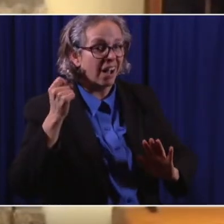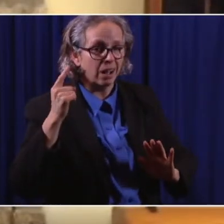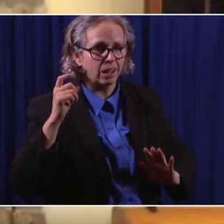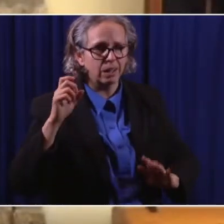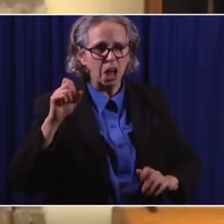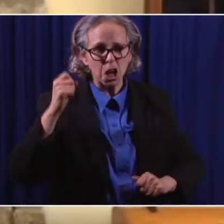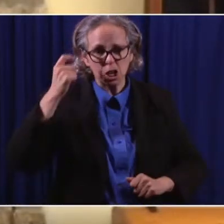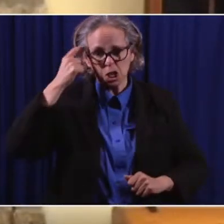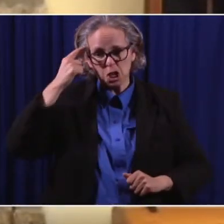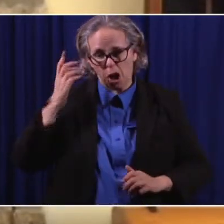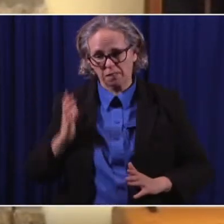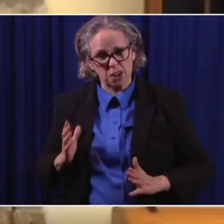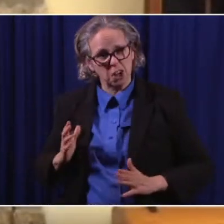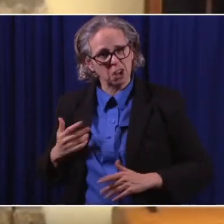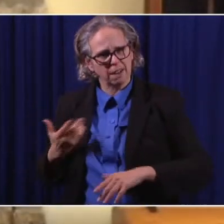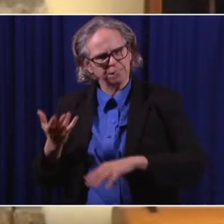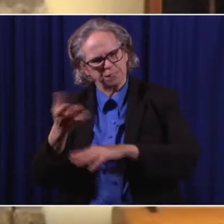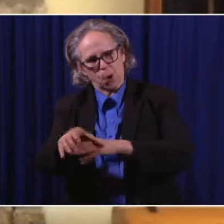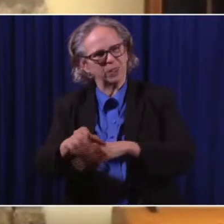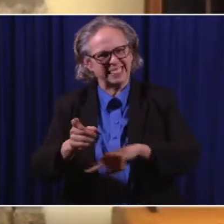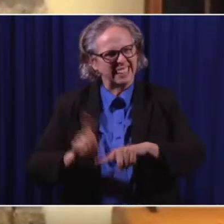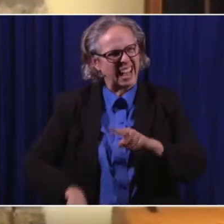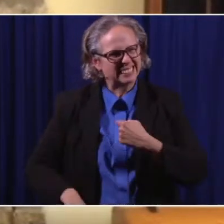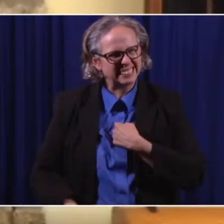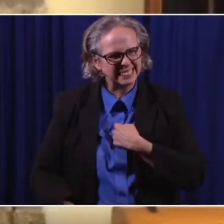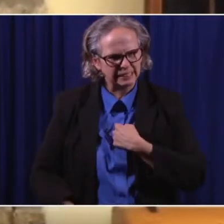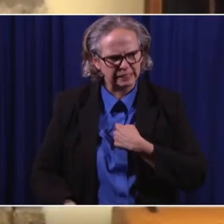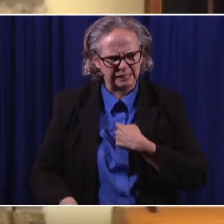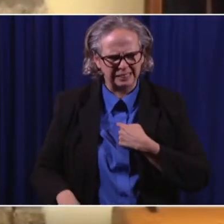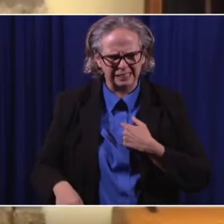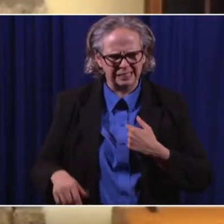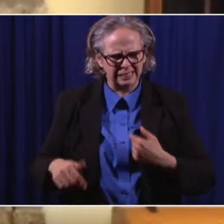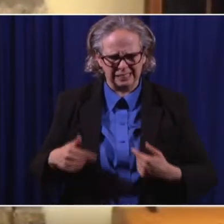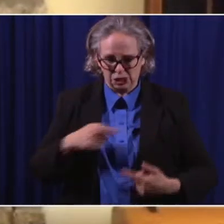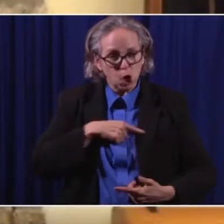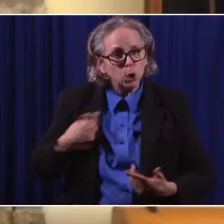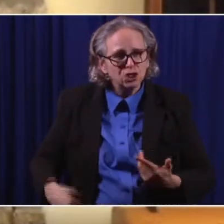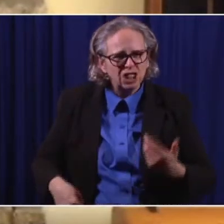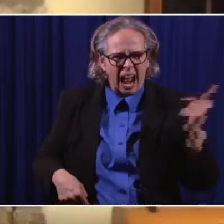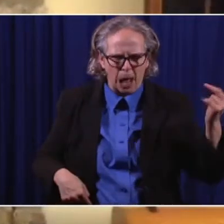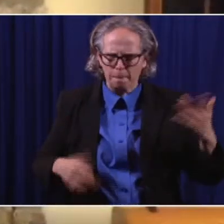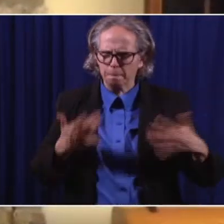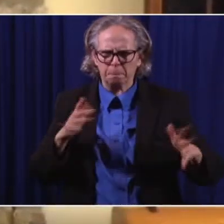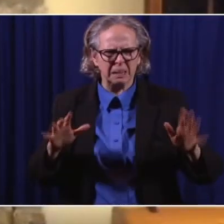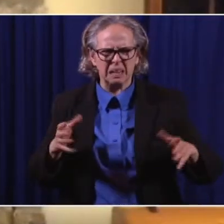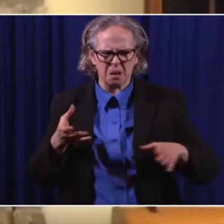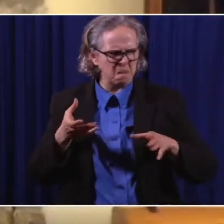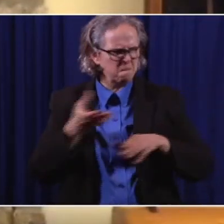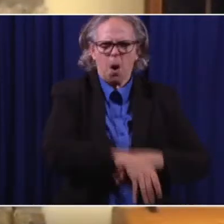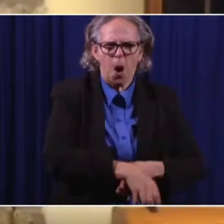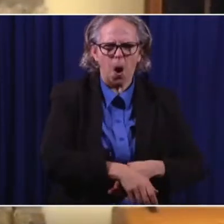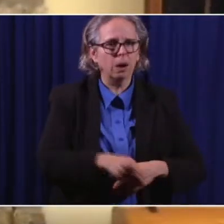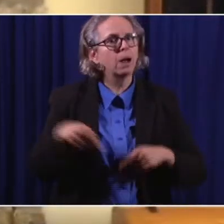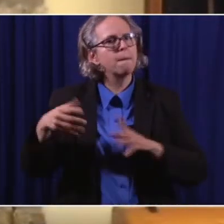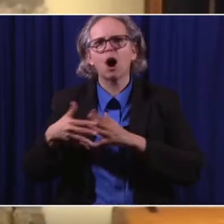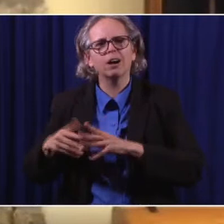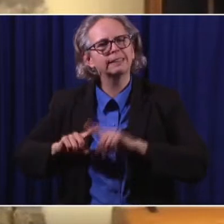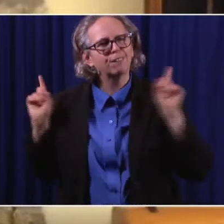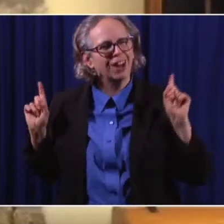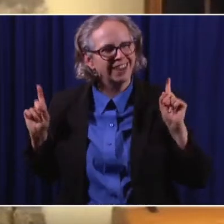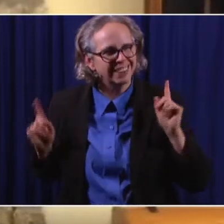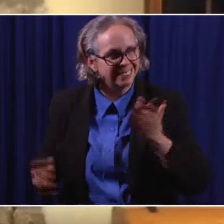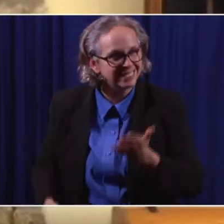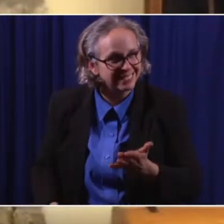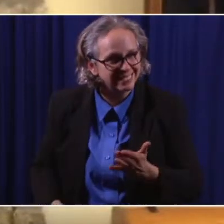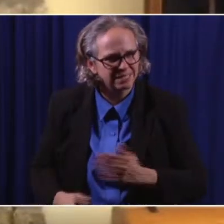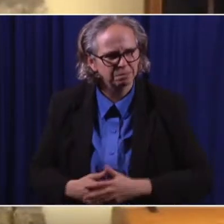totalitarian state, and we don't want to live there and we don't want to do that. Government is not going to come knocking on your door and making sure